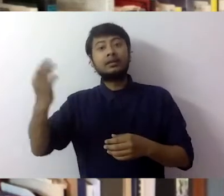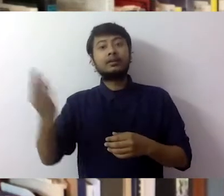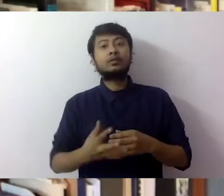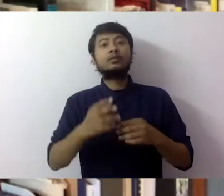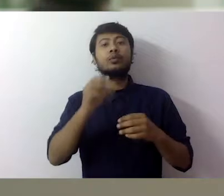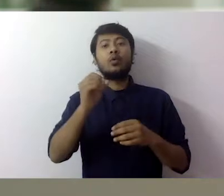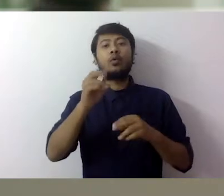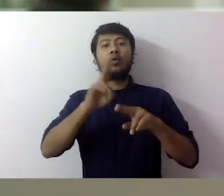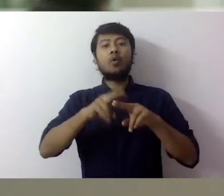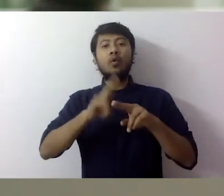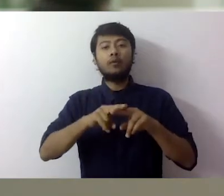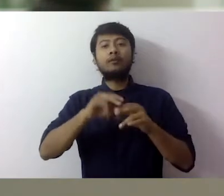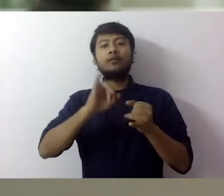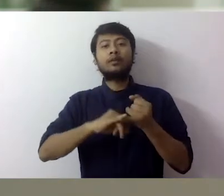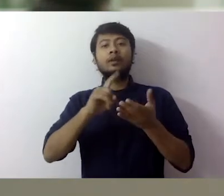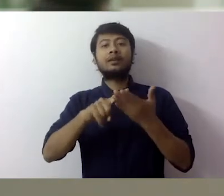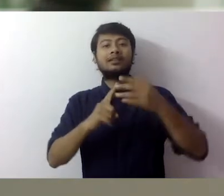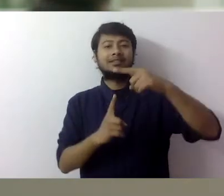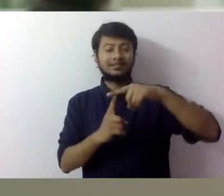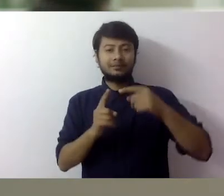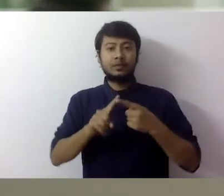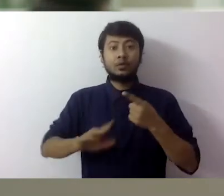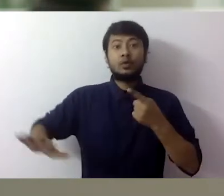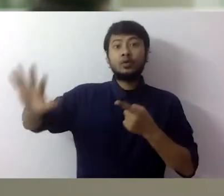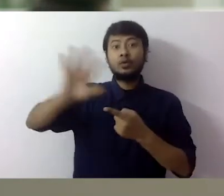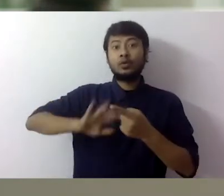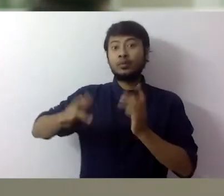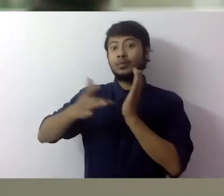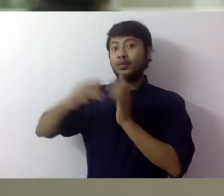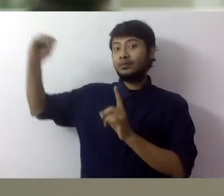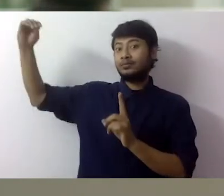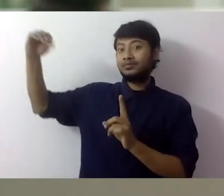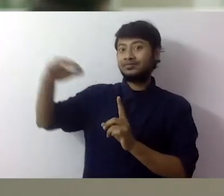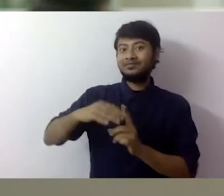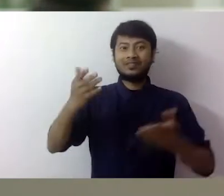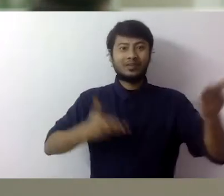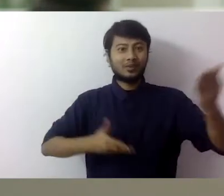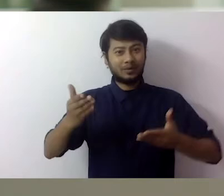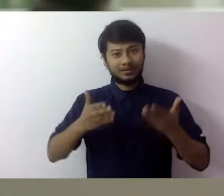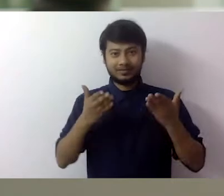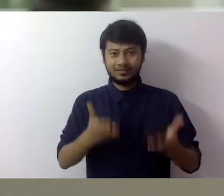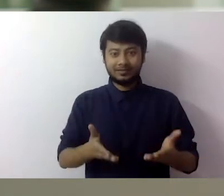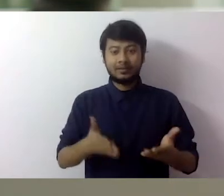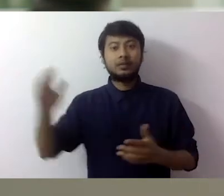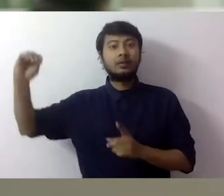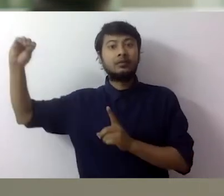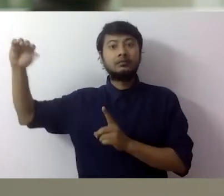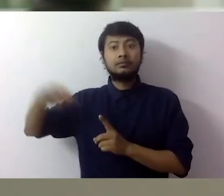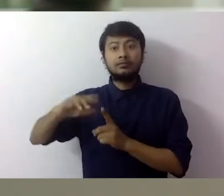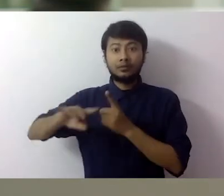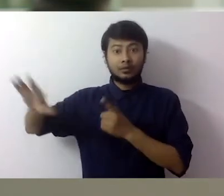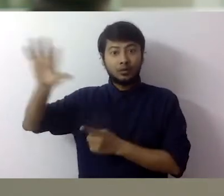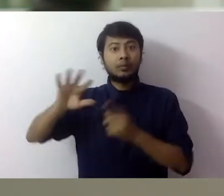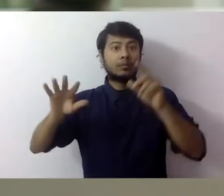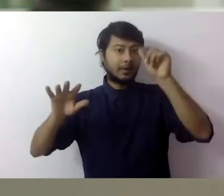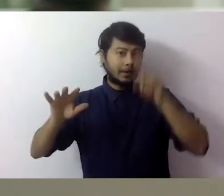offset printing. Exposed to the new European prints entering the port of Kolkata, the Bottola artist began to include Western components